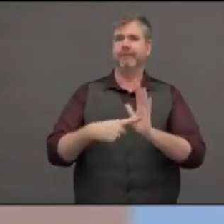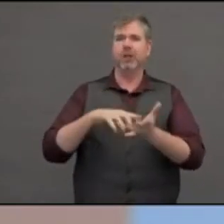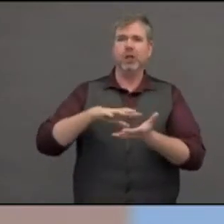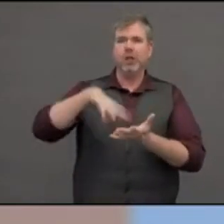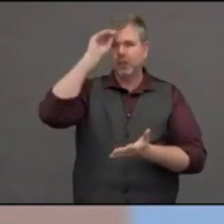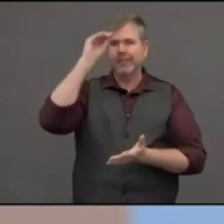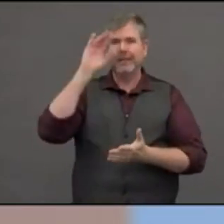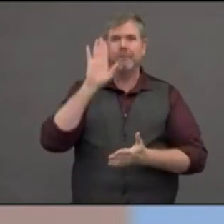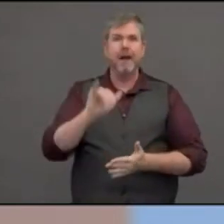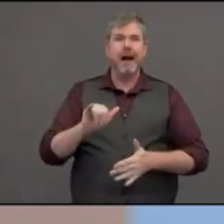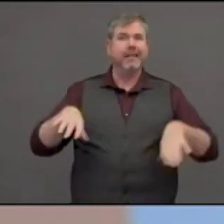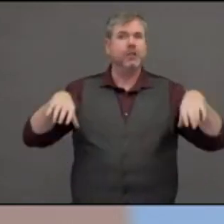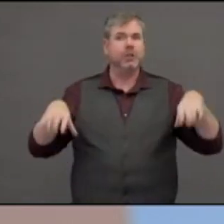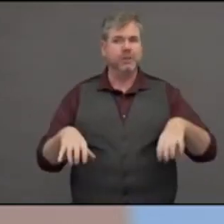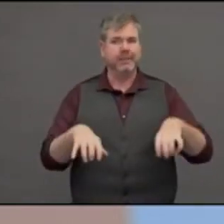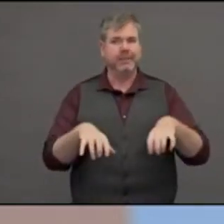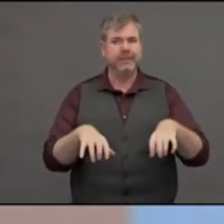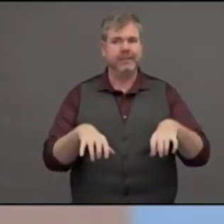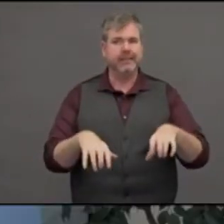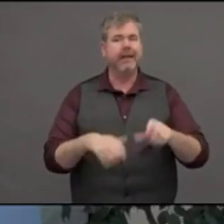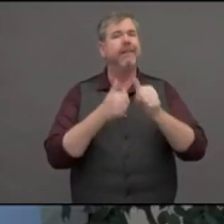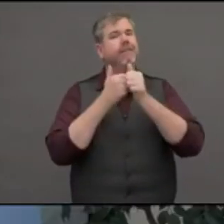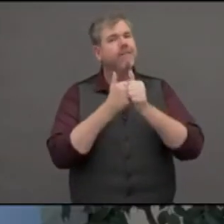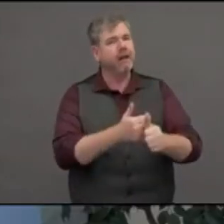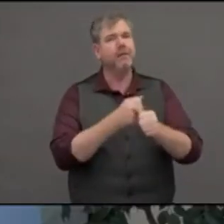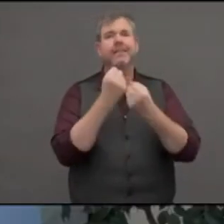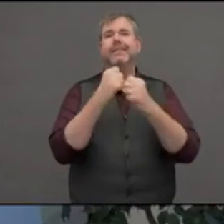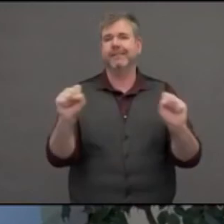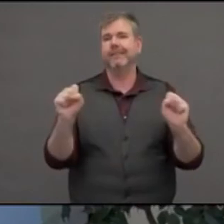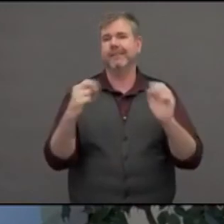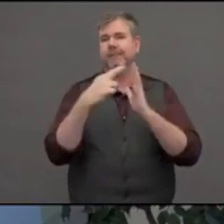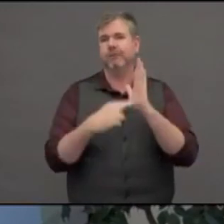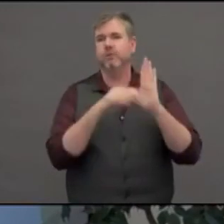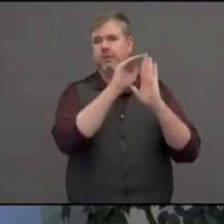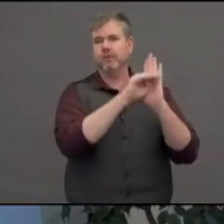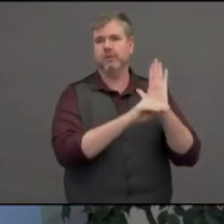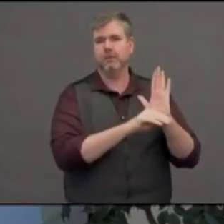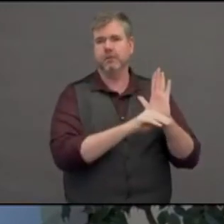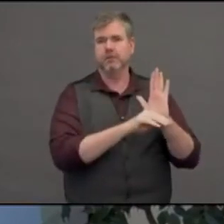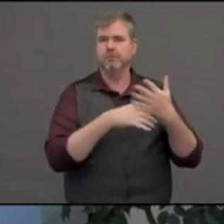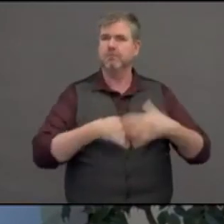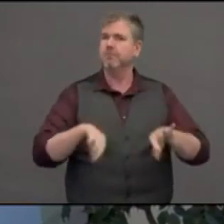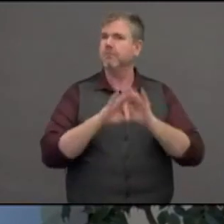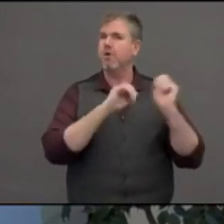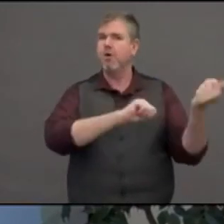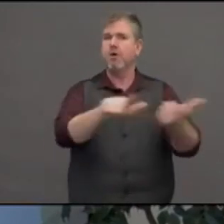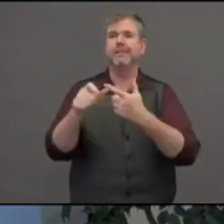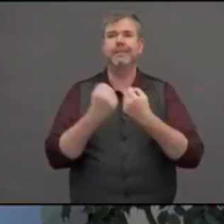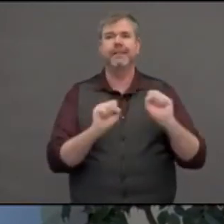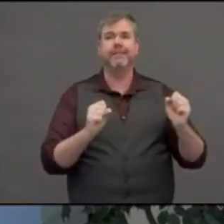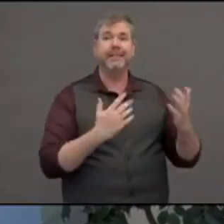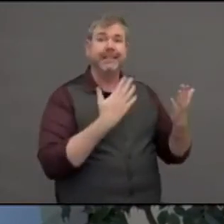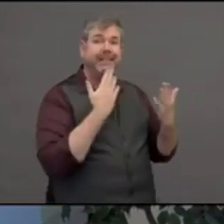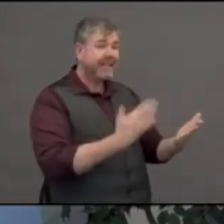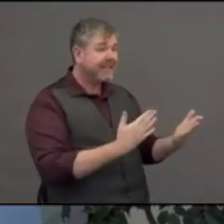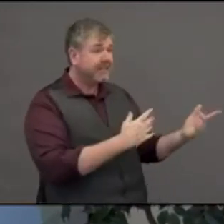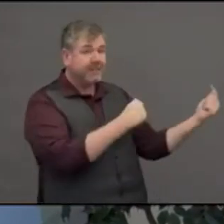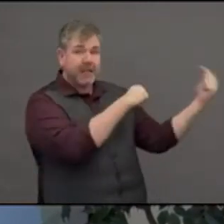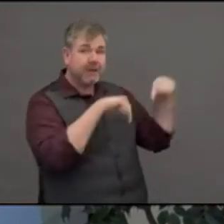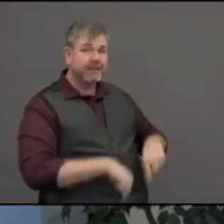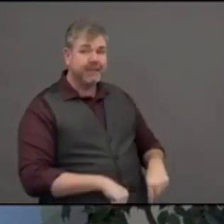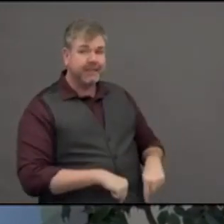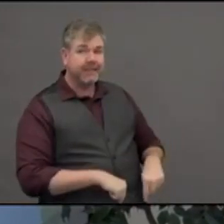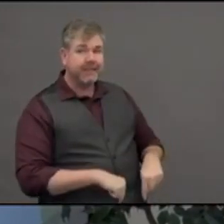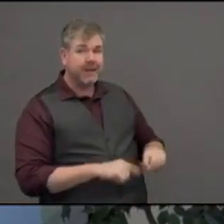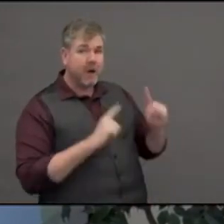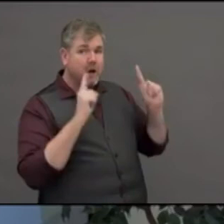public health department to ensure that everyone's safe. All right, David, thank you for being here. We'll have you back My when pleasure. the information changes, which that could be in a few days.